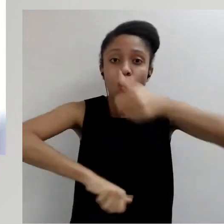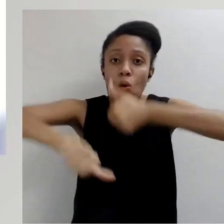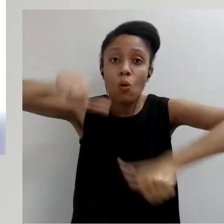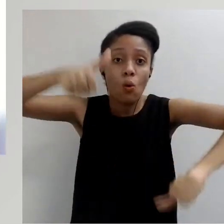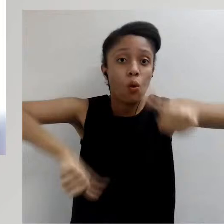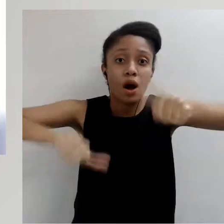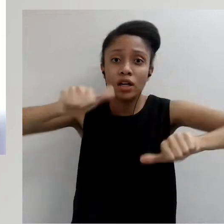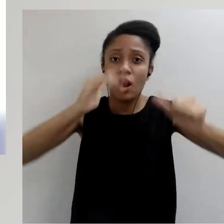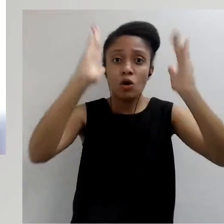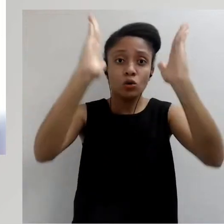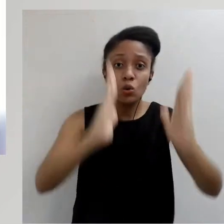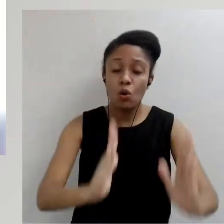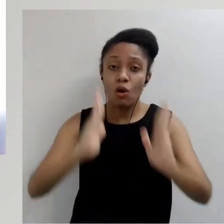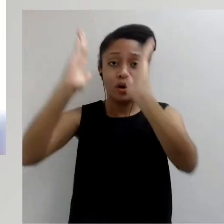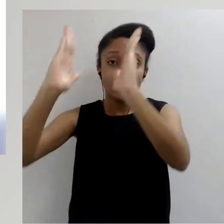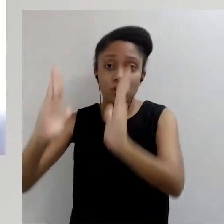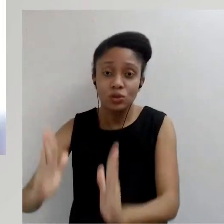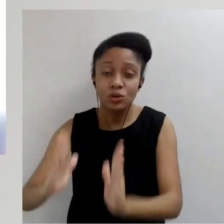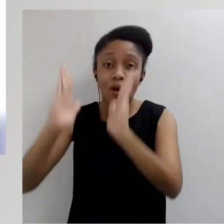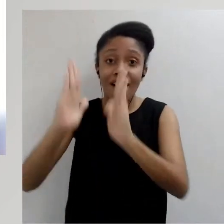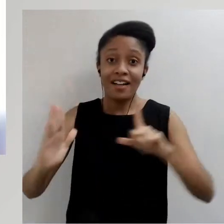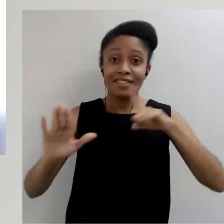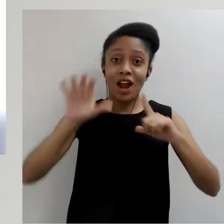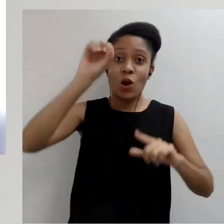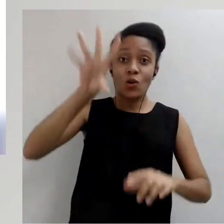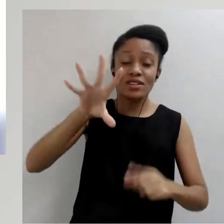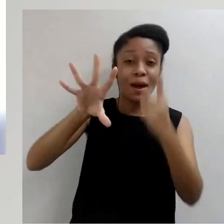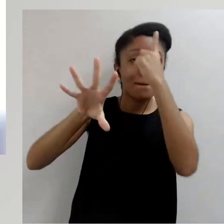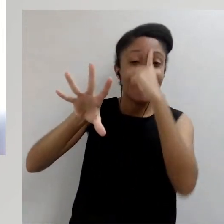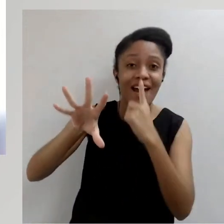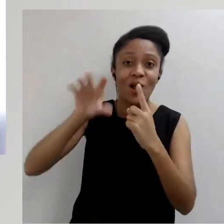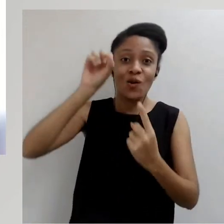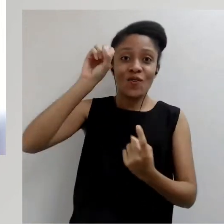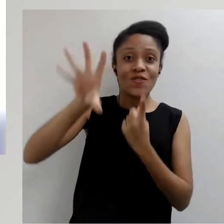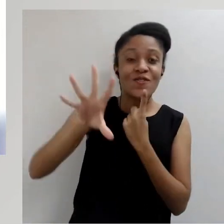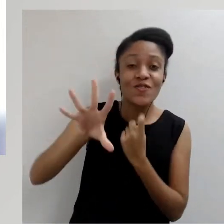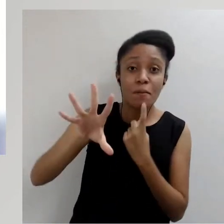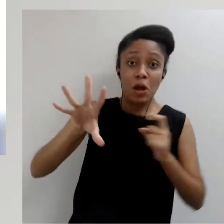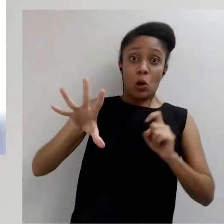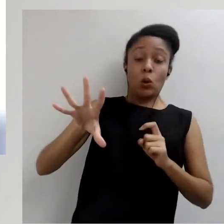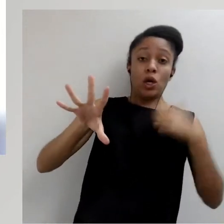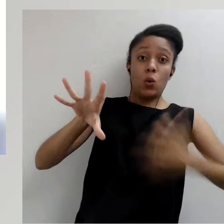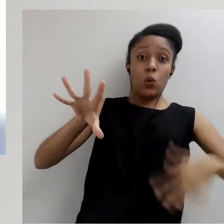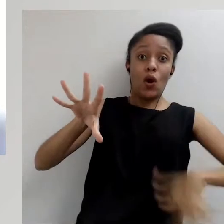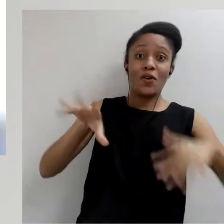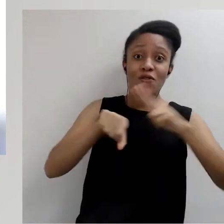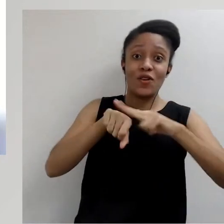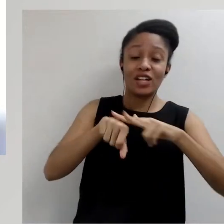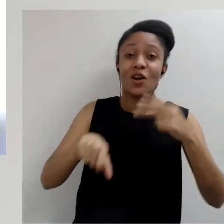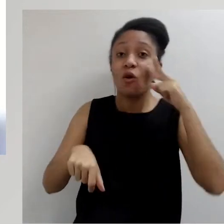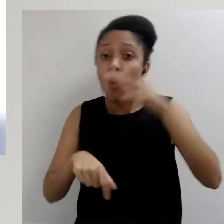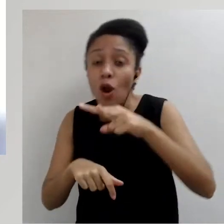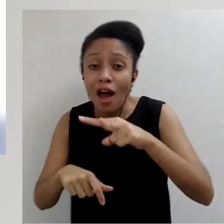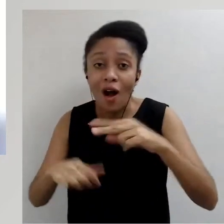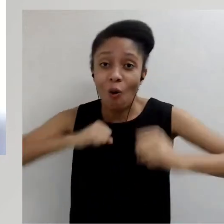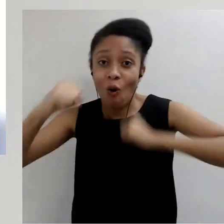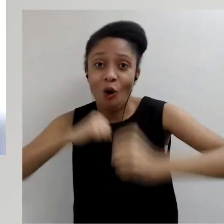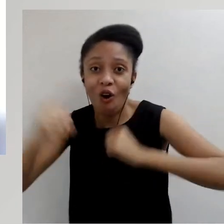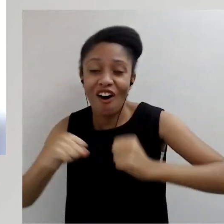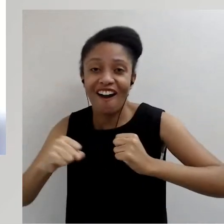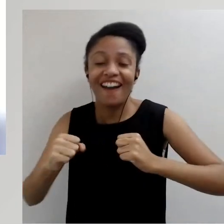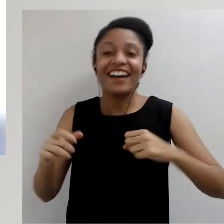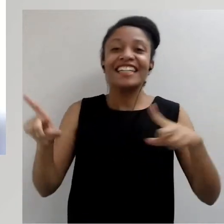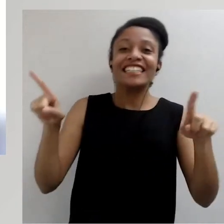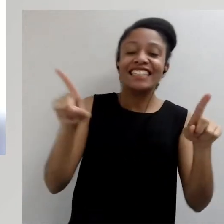machine for the quality control. And there is a yellow or red light that tells if everything is